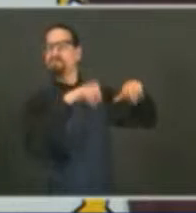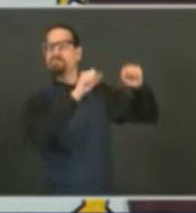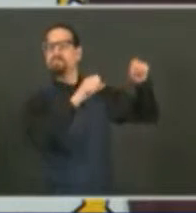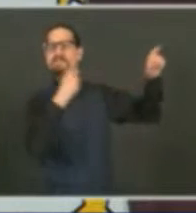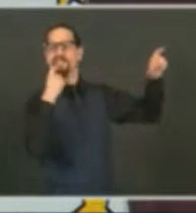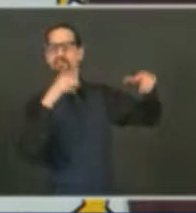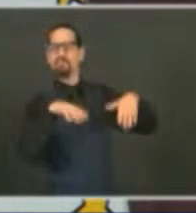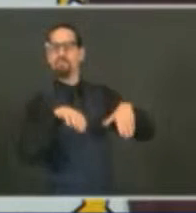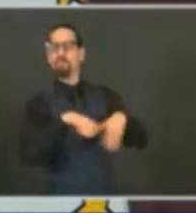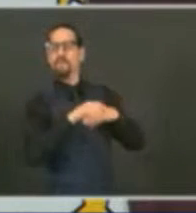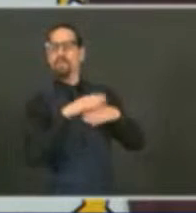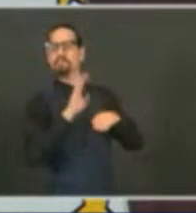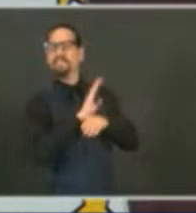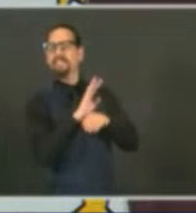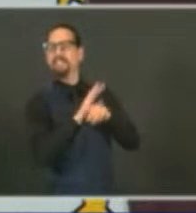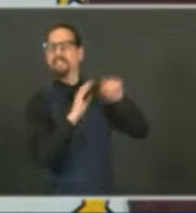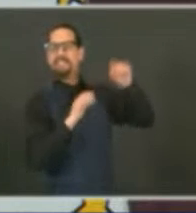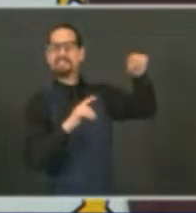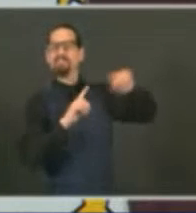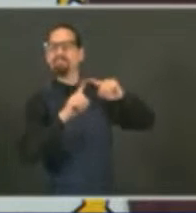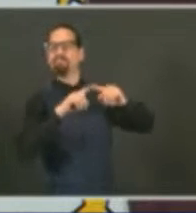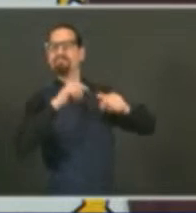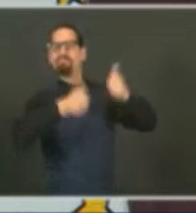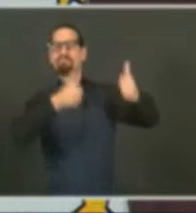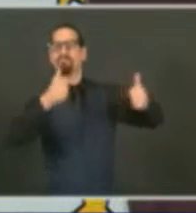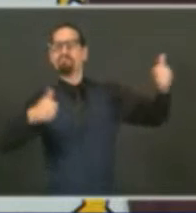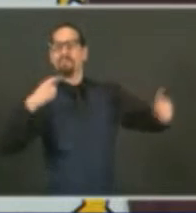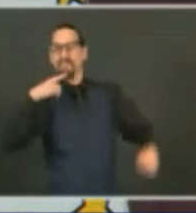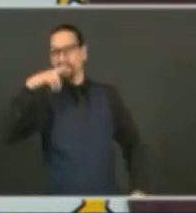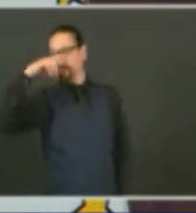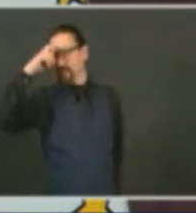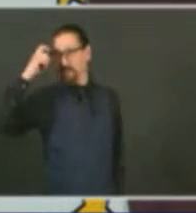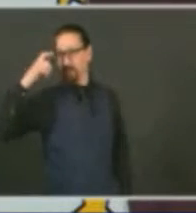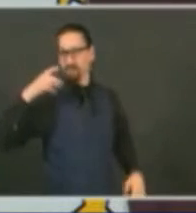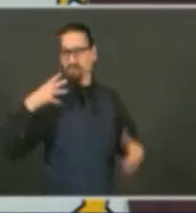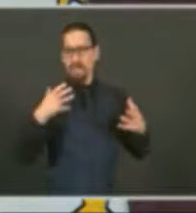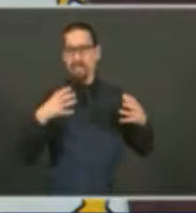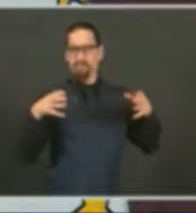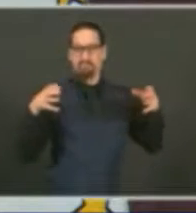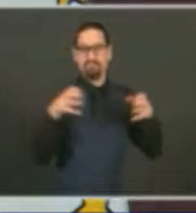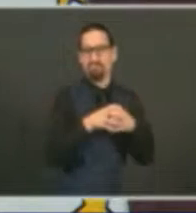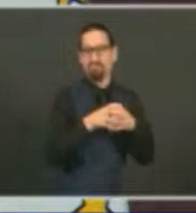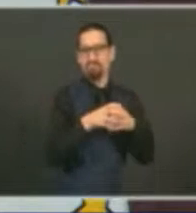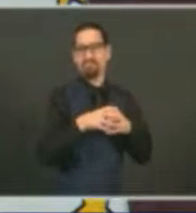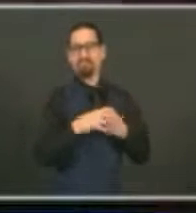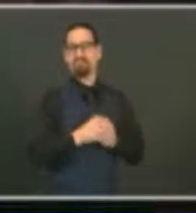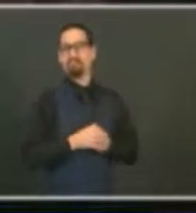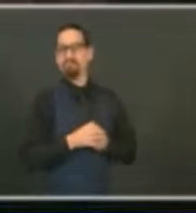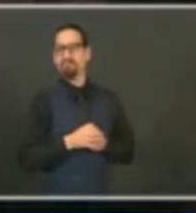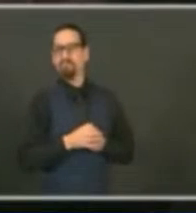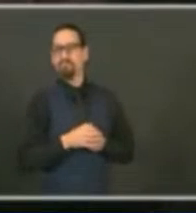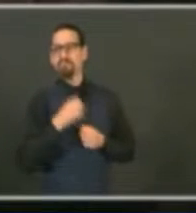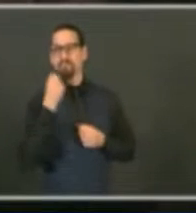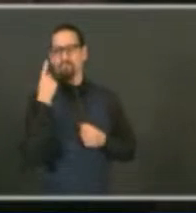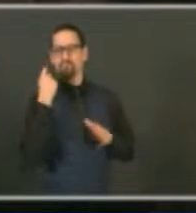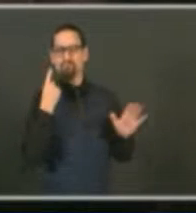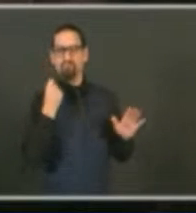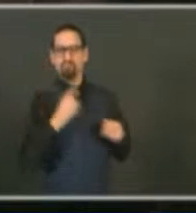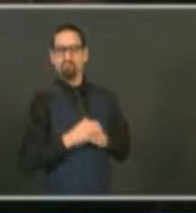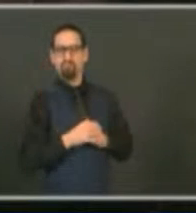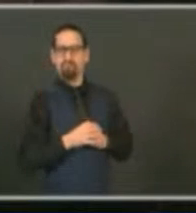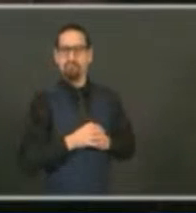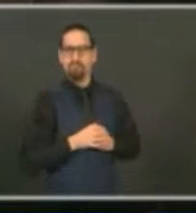said, I'd love to get together with them, be creative. I know they've talked to Commerce. I understand you got the present. They